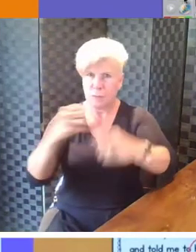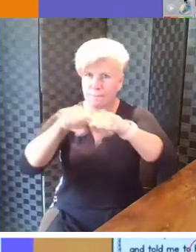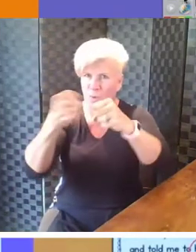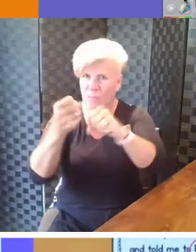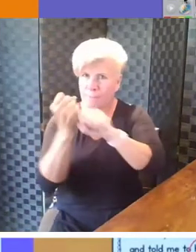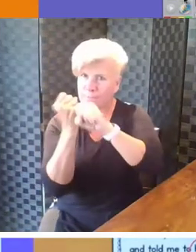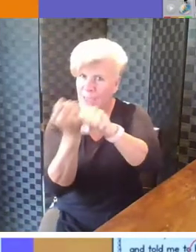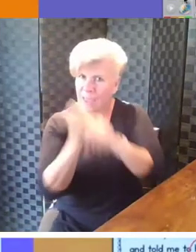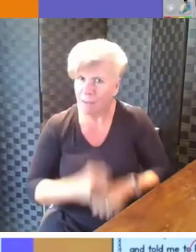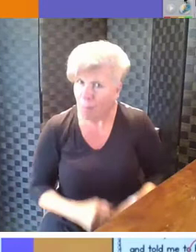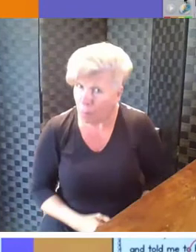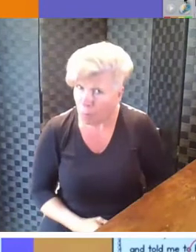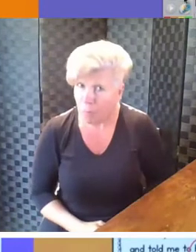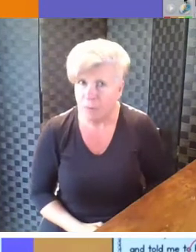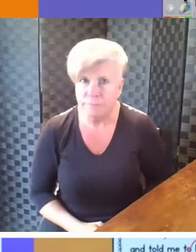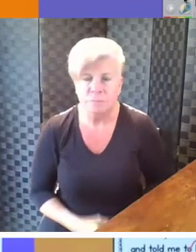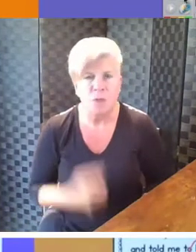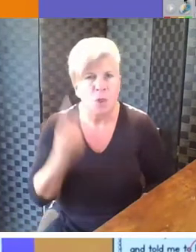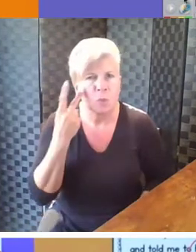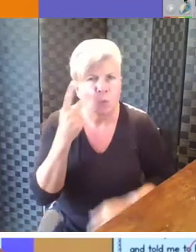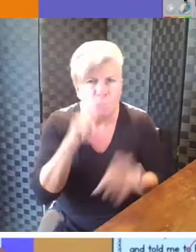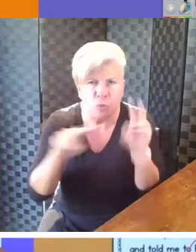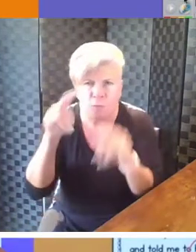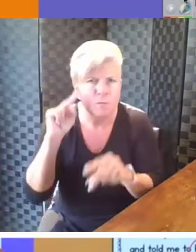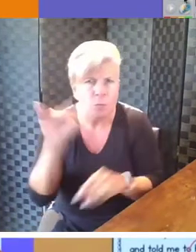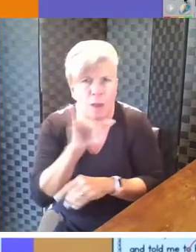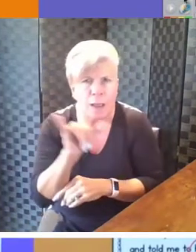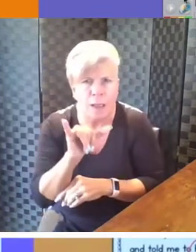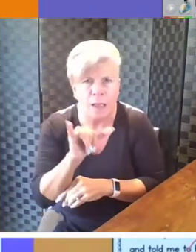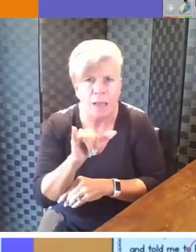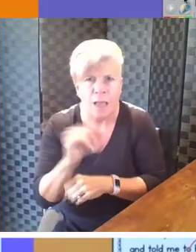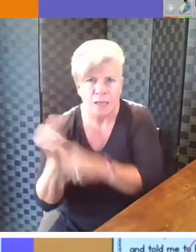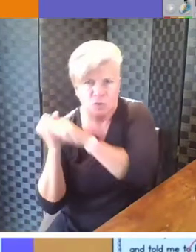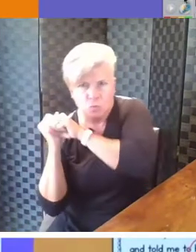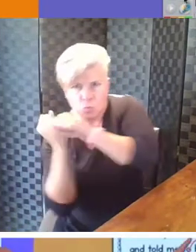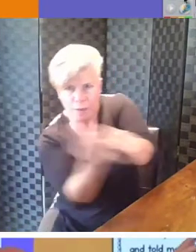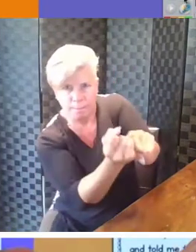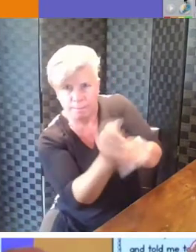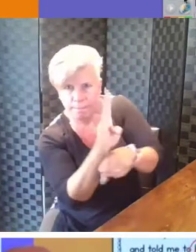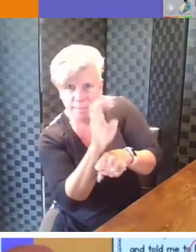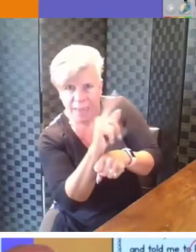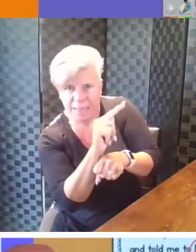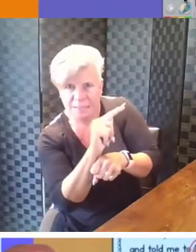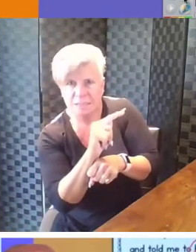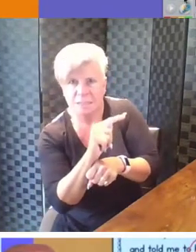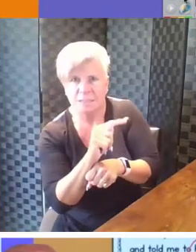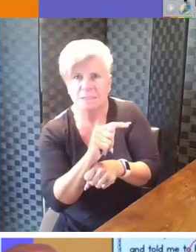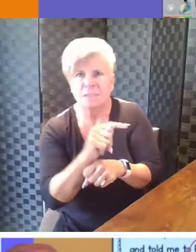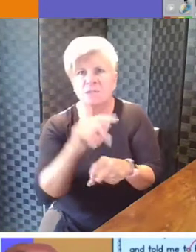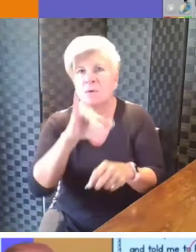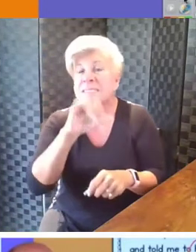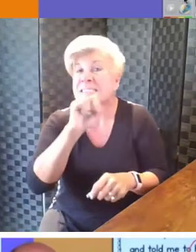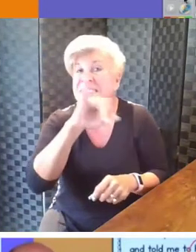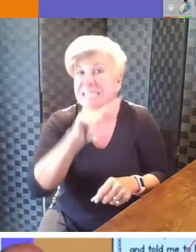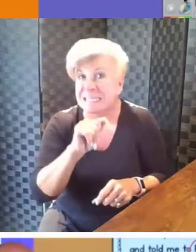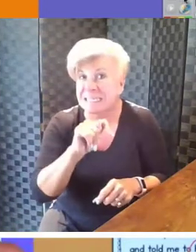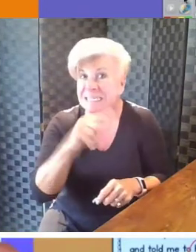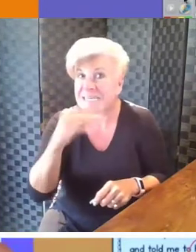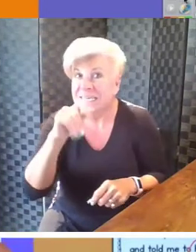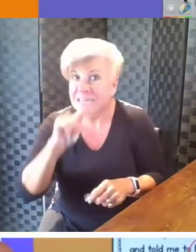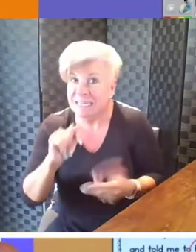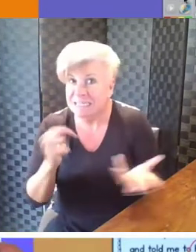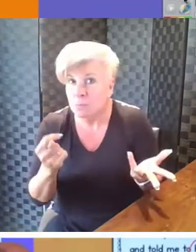Okay, let's keep going for some rhymes. I swung the bat. I wouldn't quit. So I've got sit, hit. What's my next